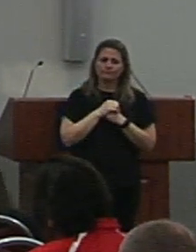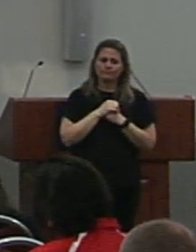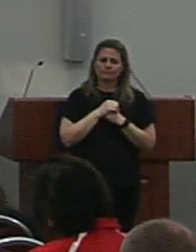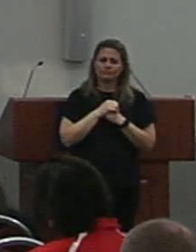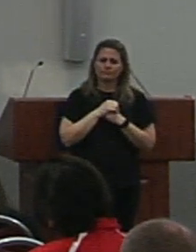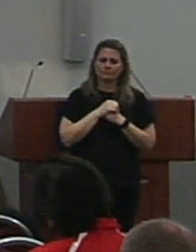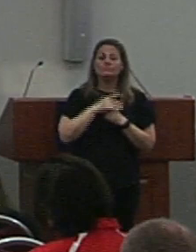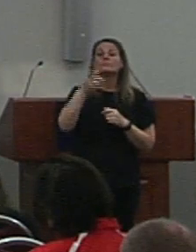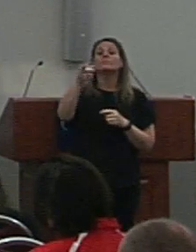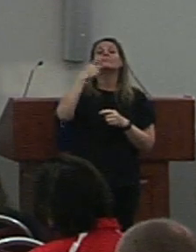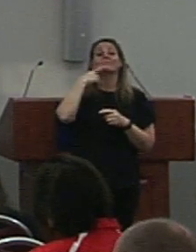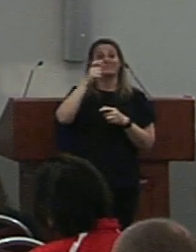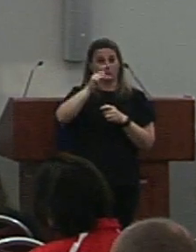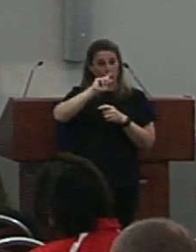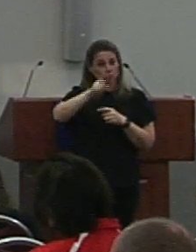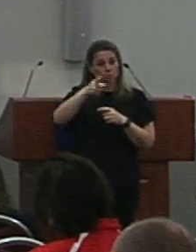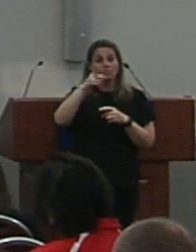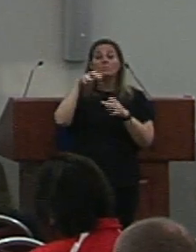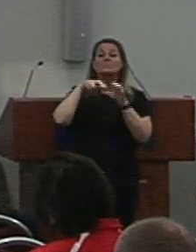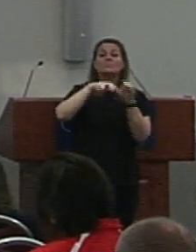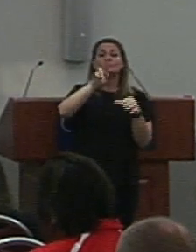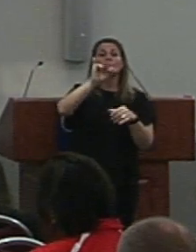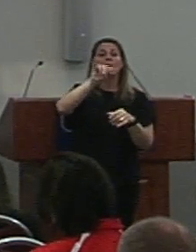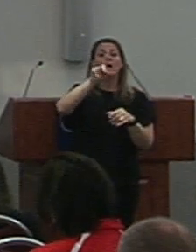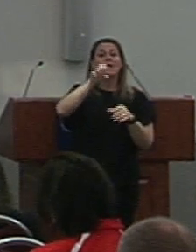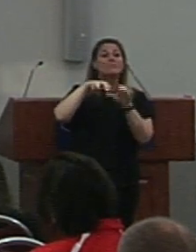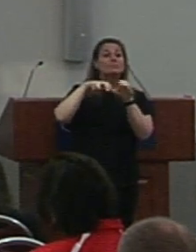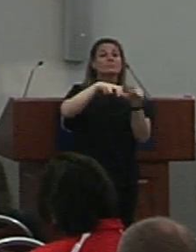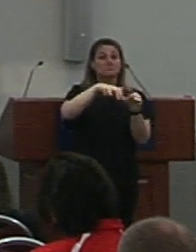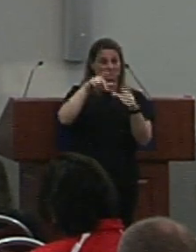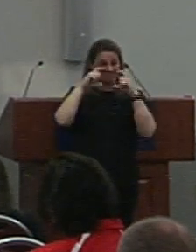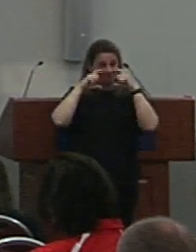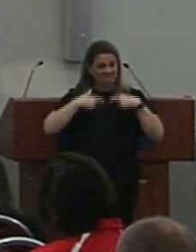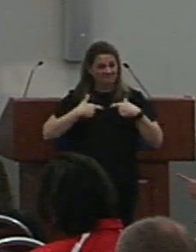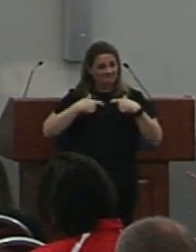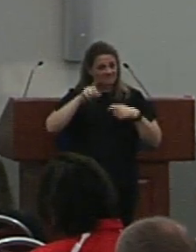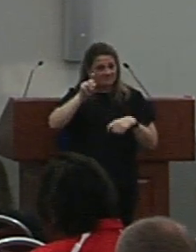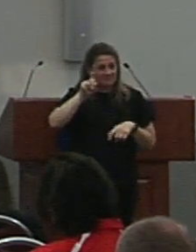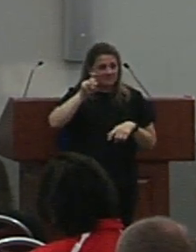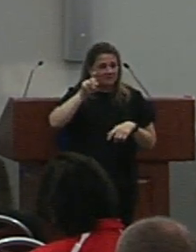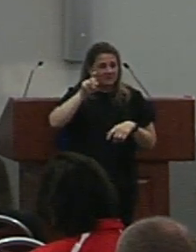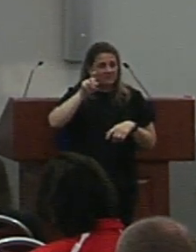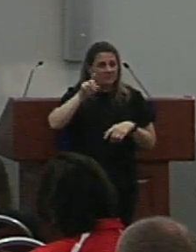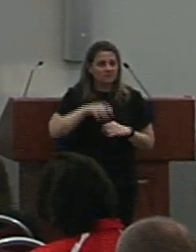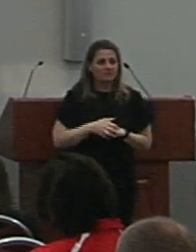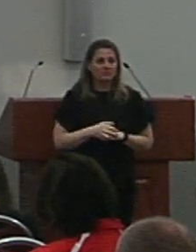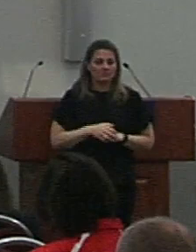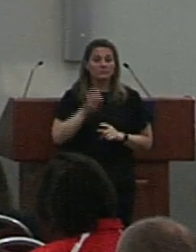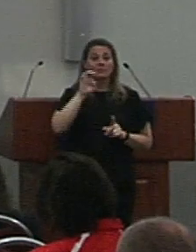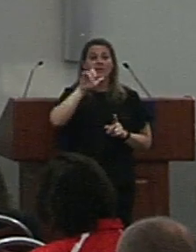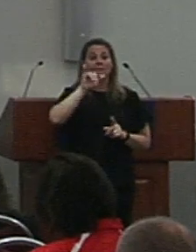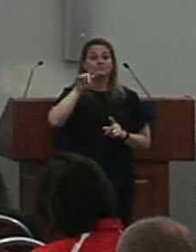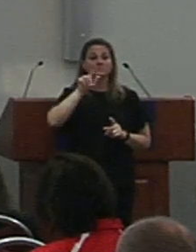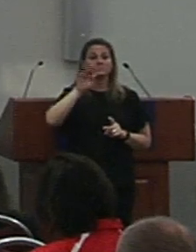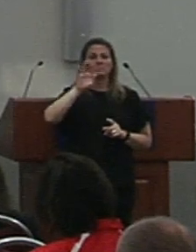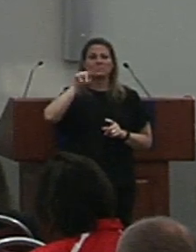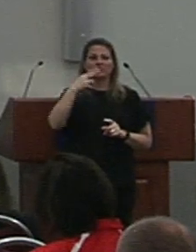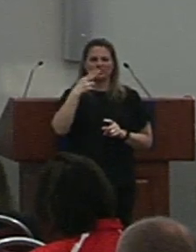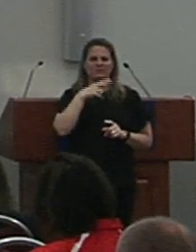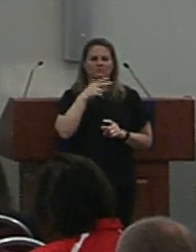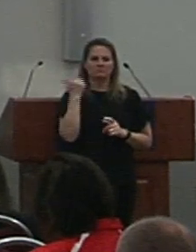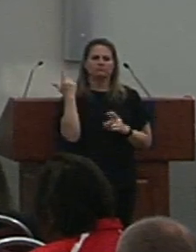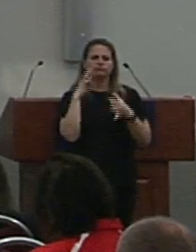Could I have the floor, please, for a moment? Yes, Elizabeth Dean-Clower. I'd like to acknowledge that Michelle